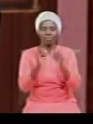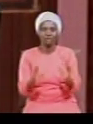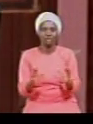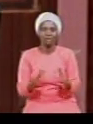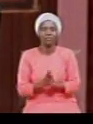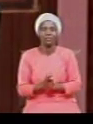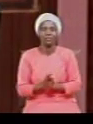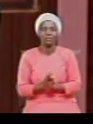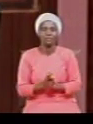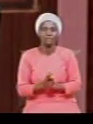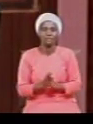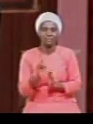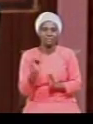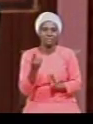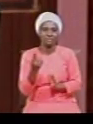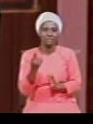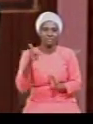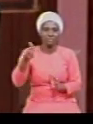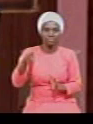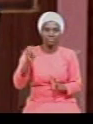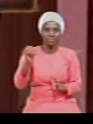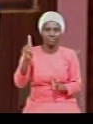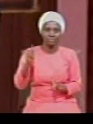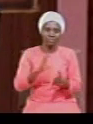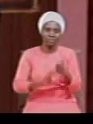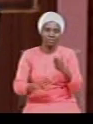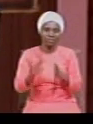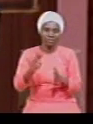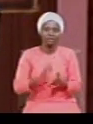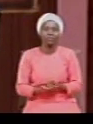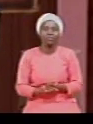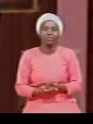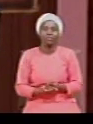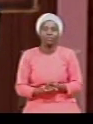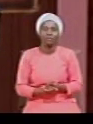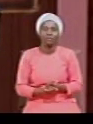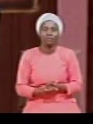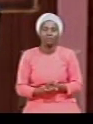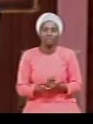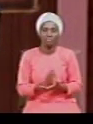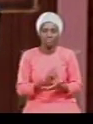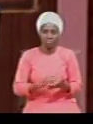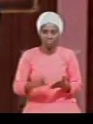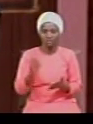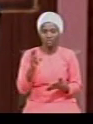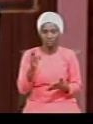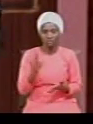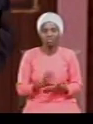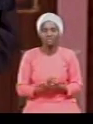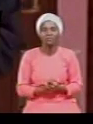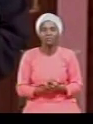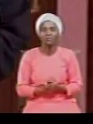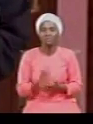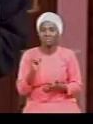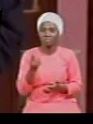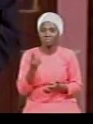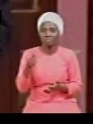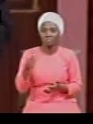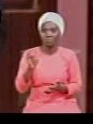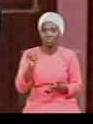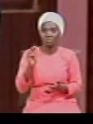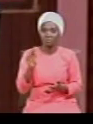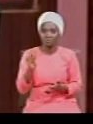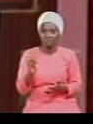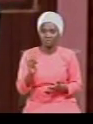Peter chapter 2. I'm reading from verse 12. First Peter